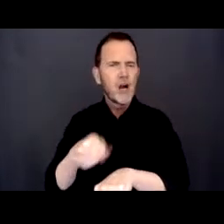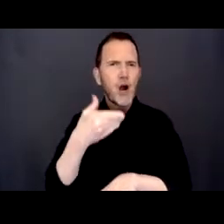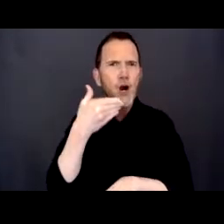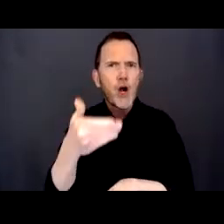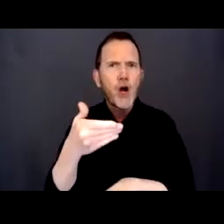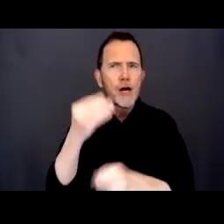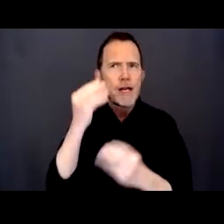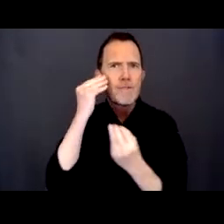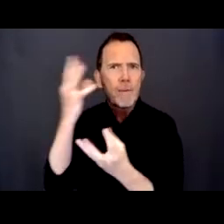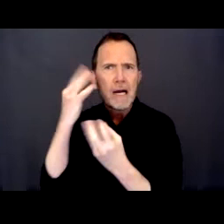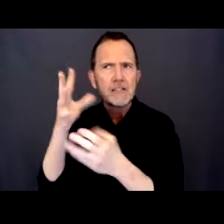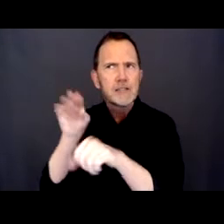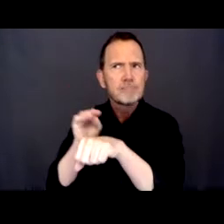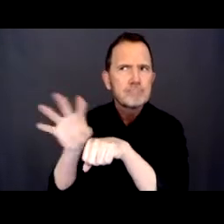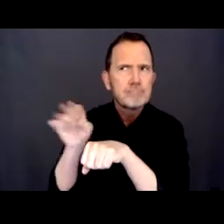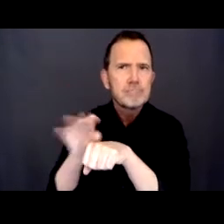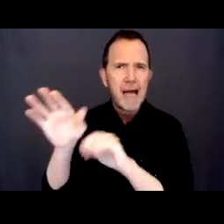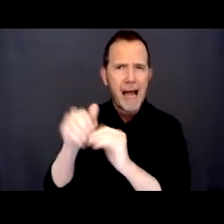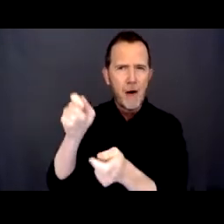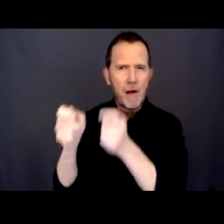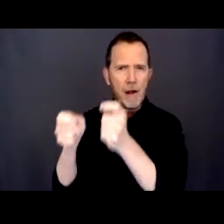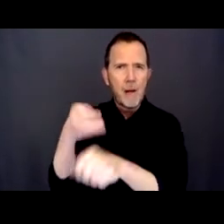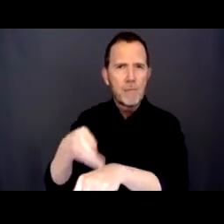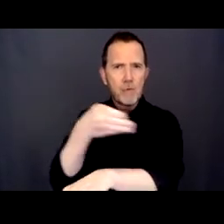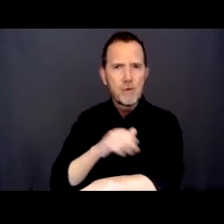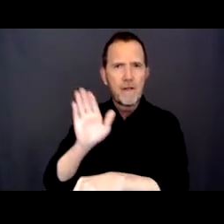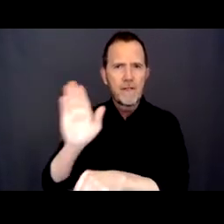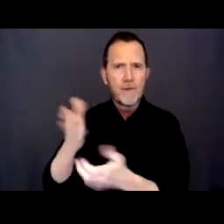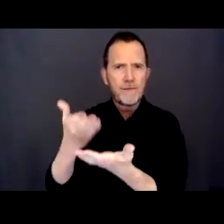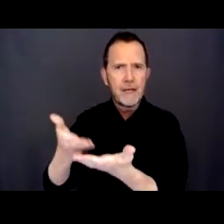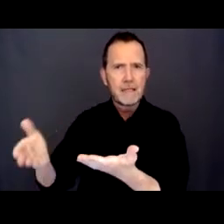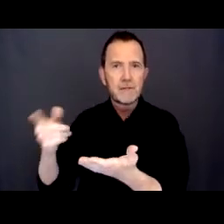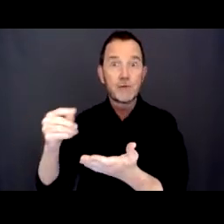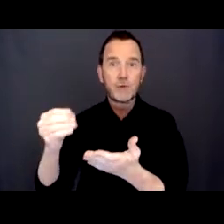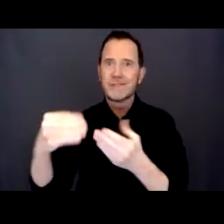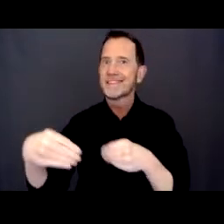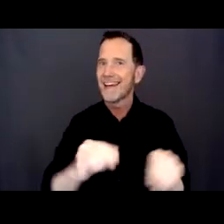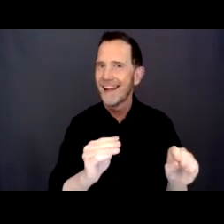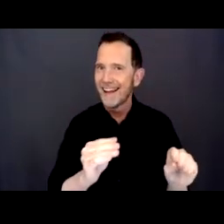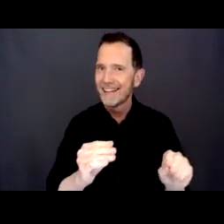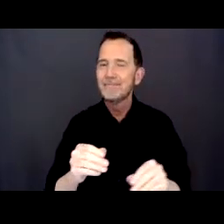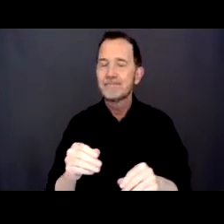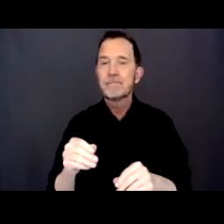products. And there are actually more companies begin to use inclusive marketing